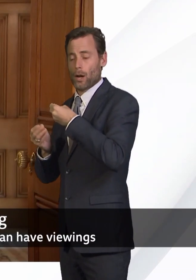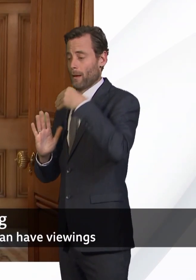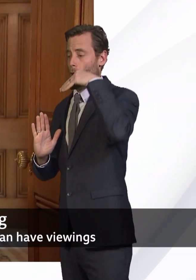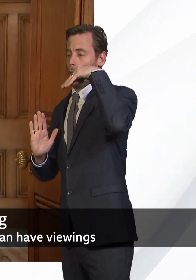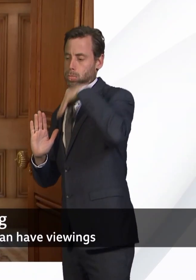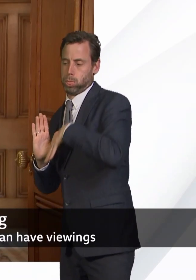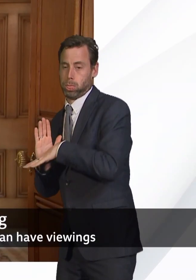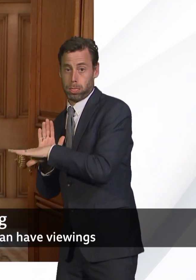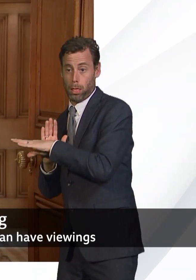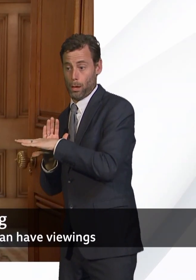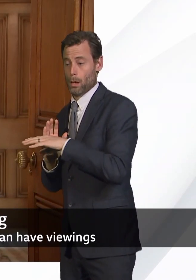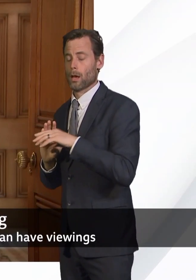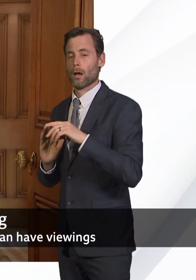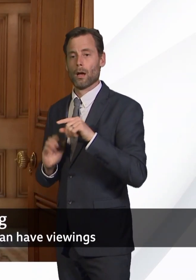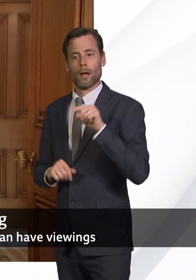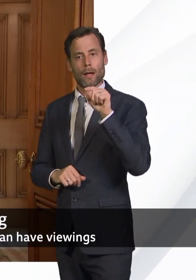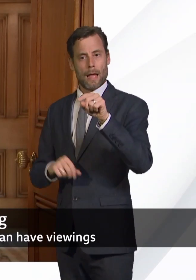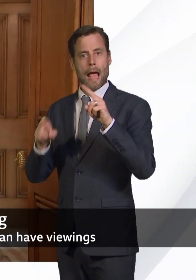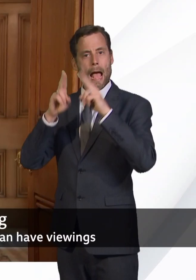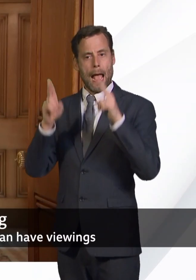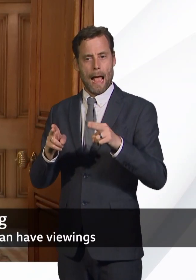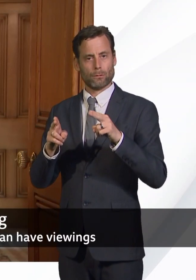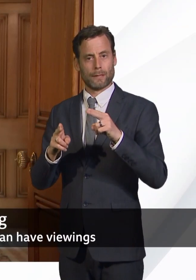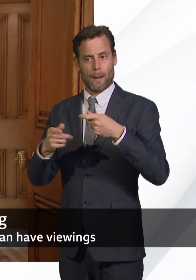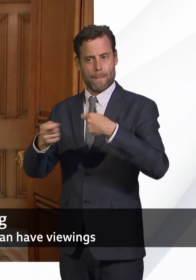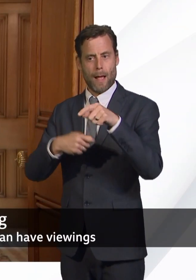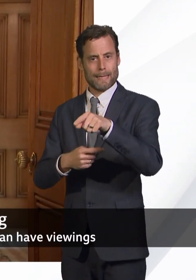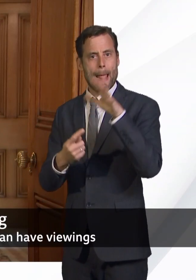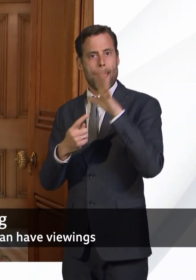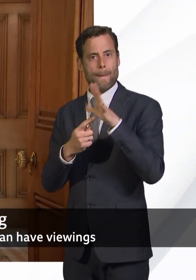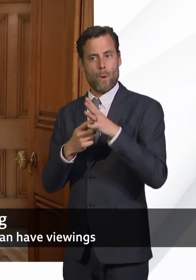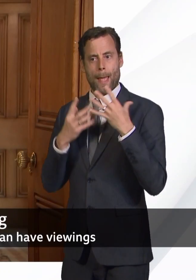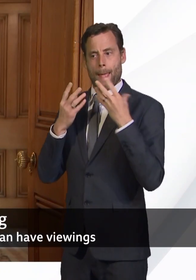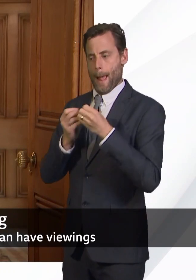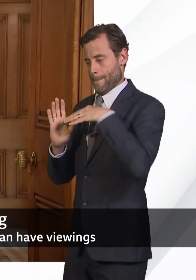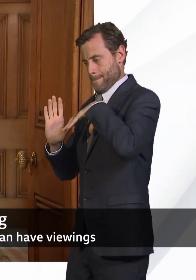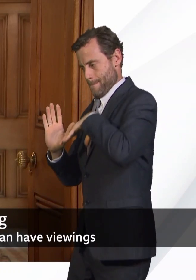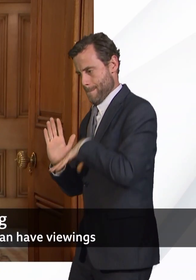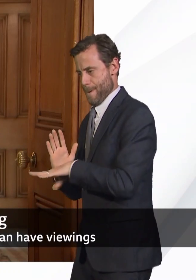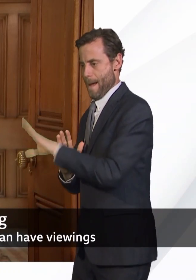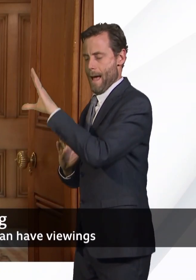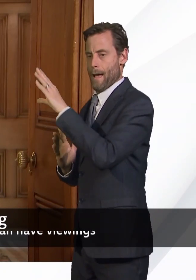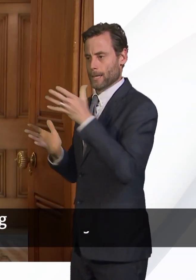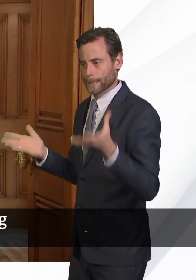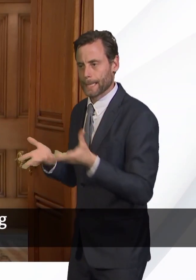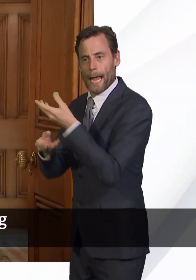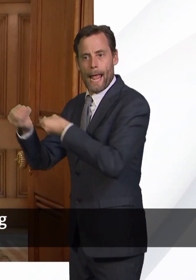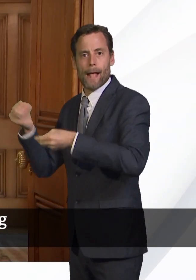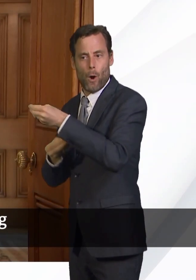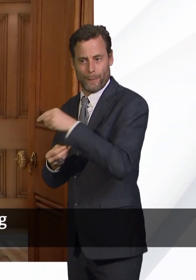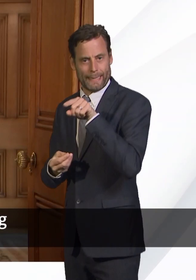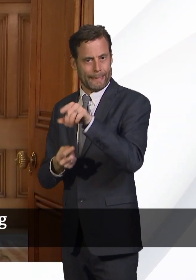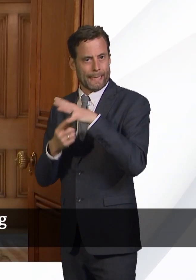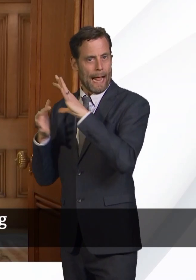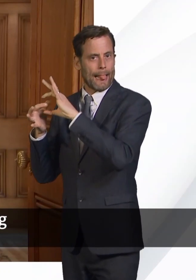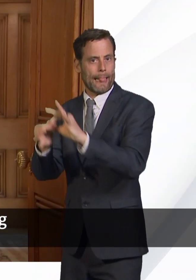life, the housing market has been key to recovery and revival. As